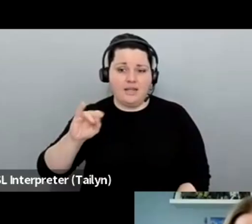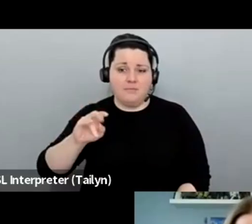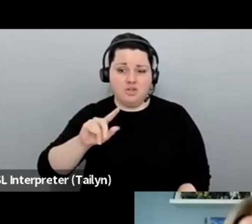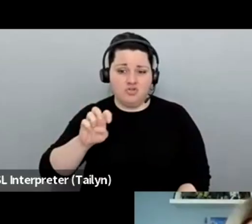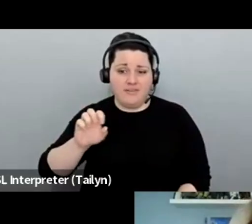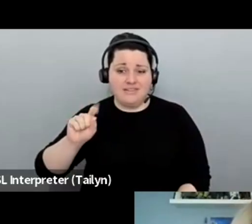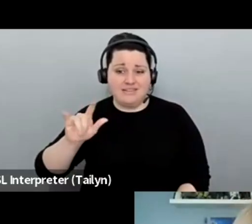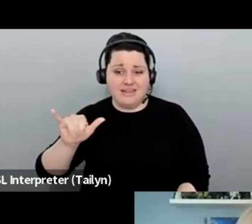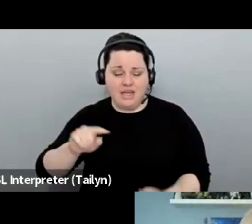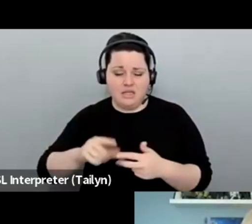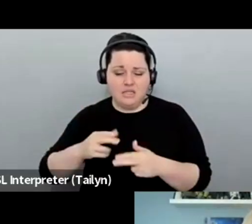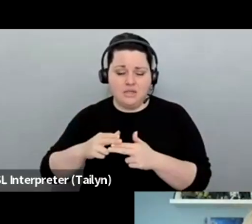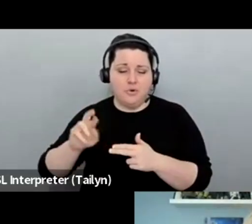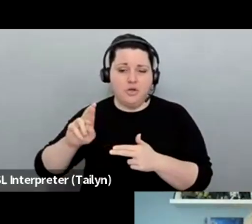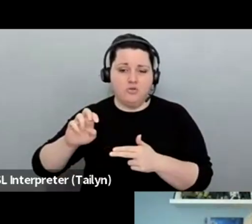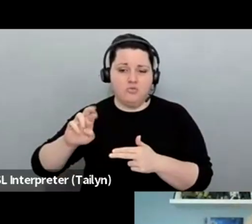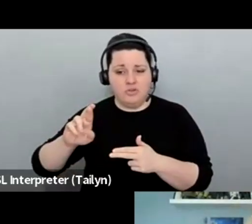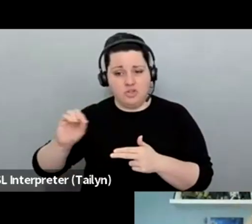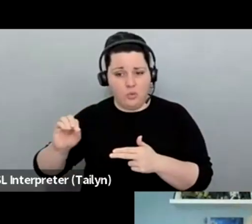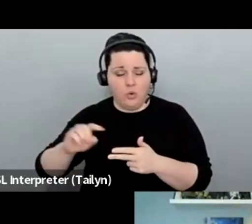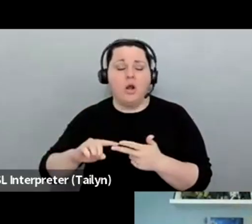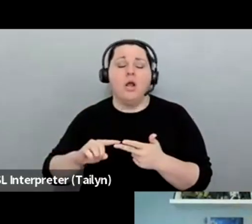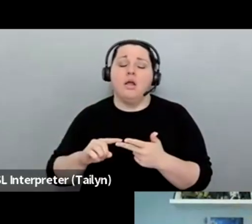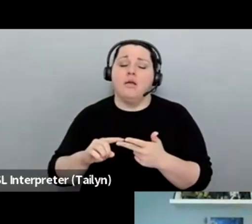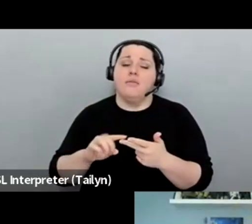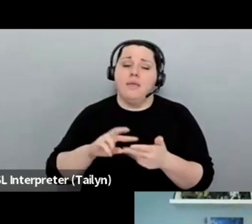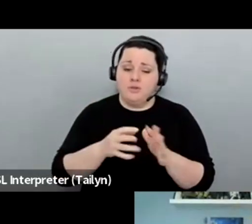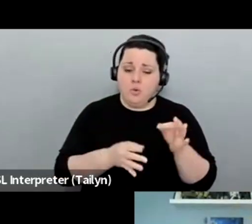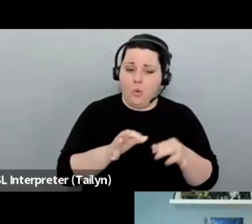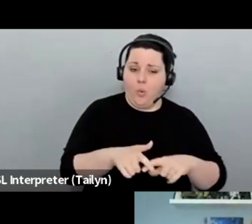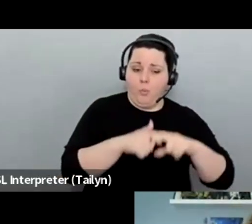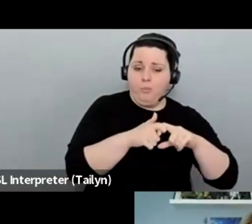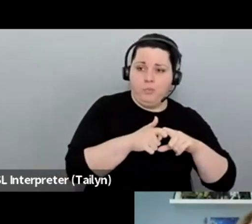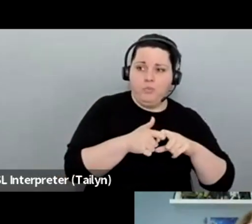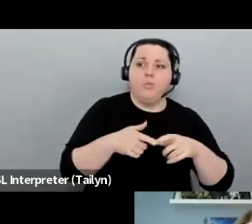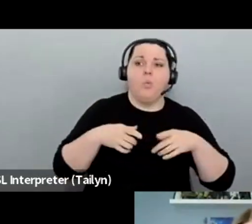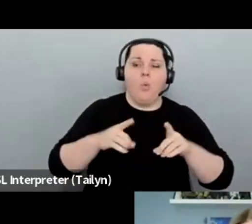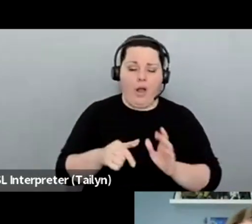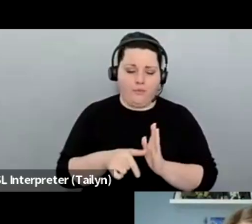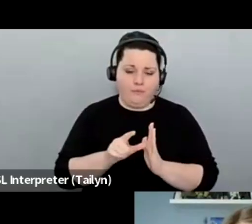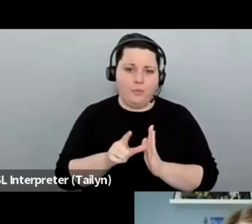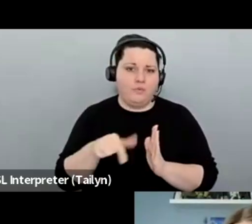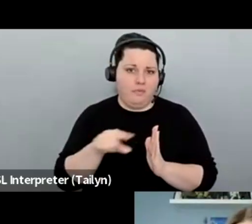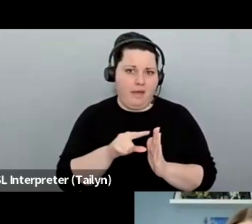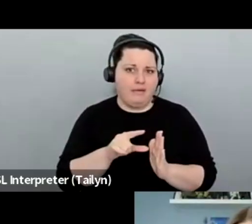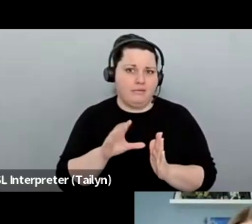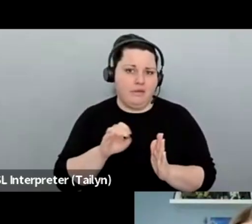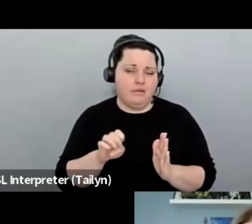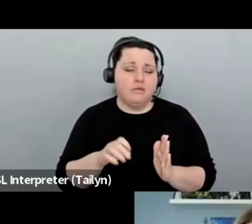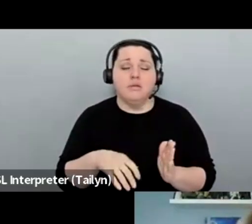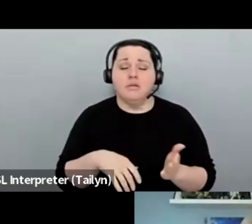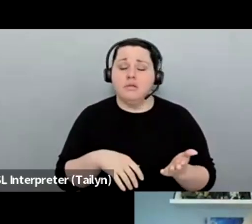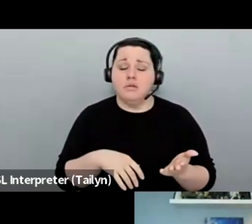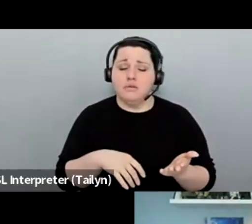order, it means that the court is effectively holding a pause while it reviews the merits of the case. And for a lot of